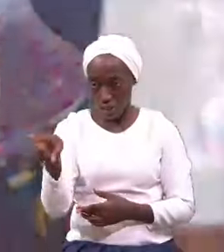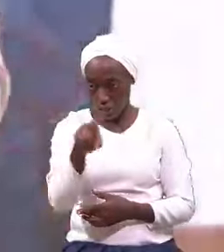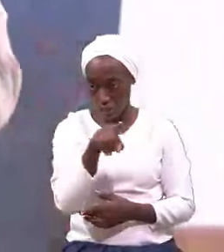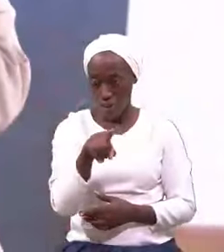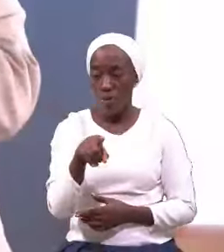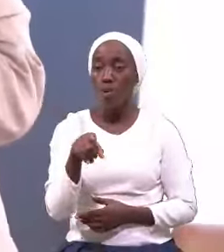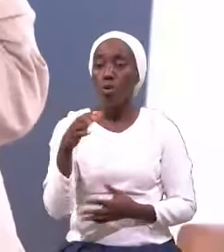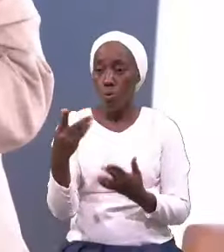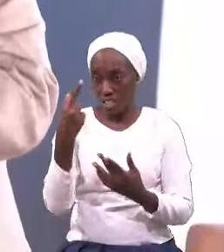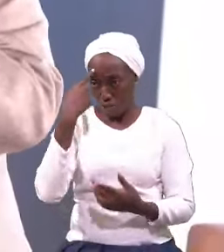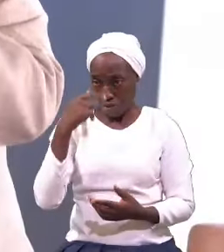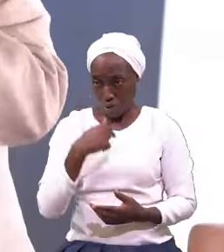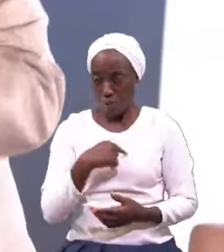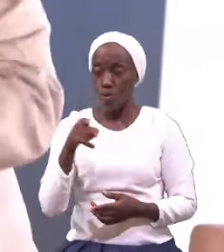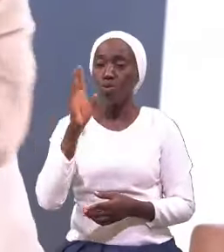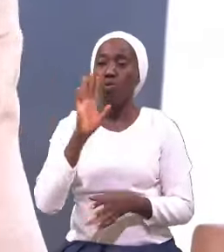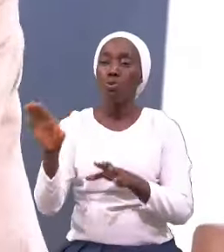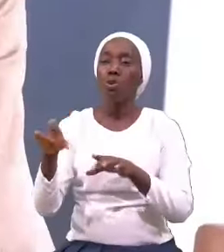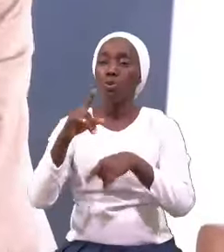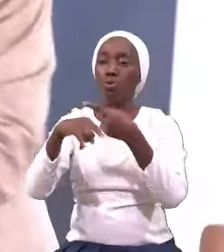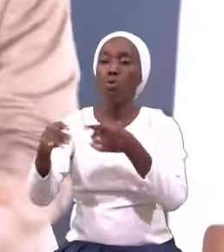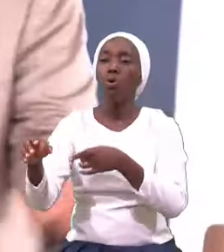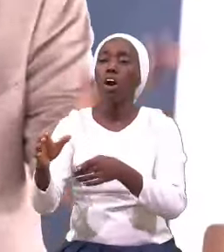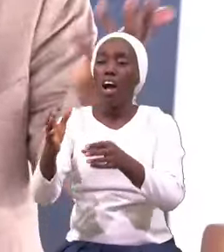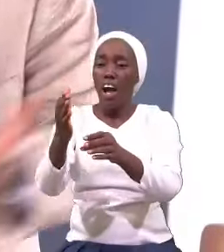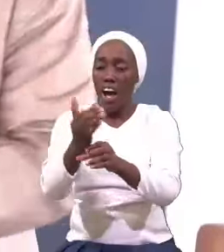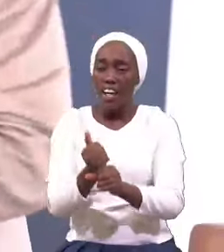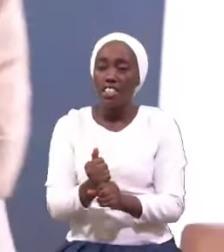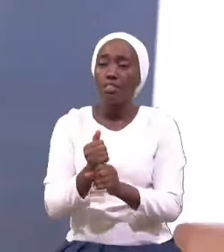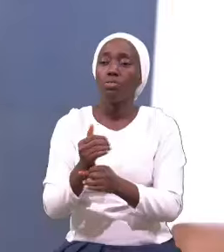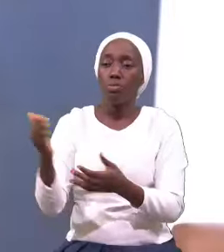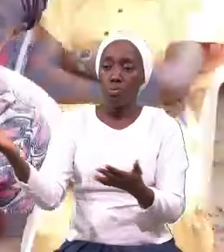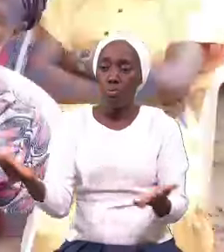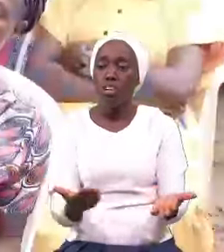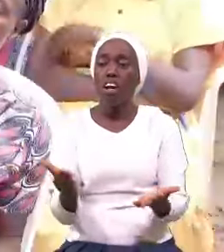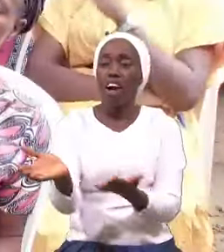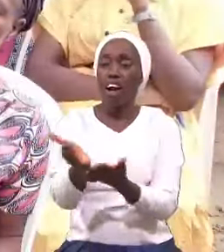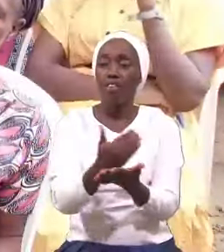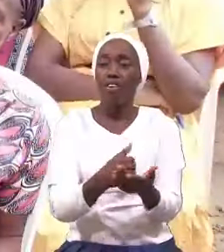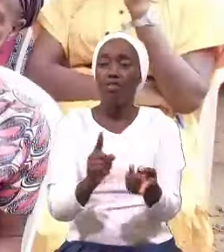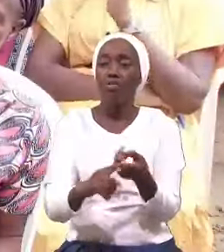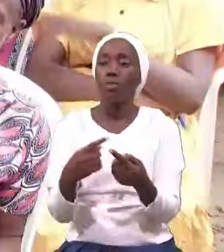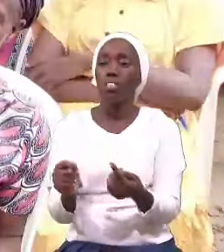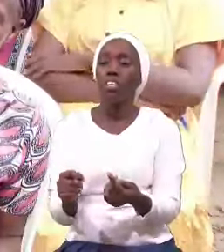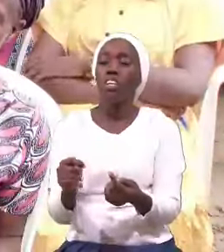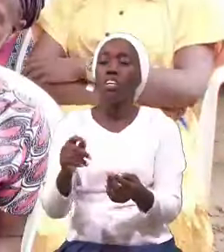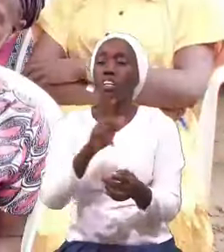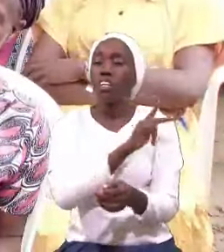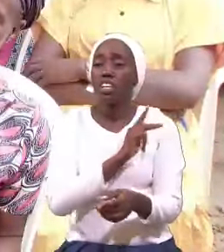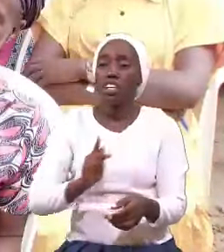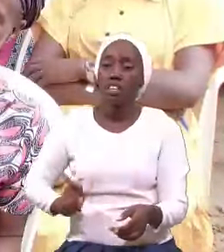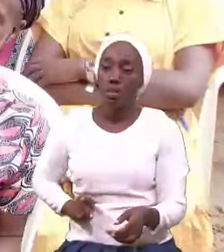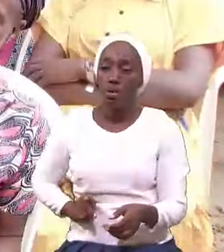go, you will do, you will achieve, you'll bring harvest into the kingdom.